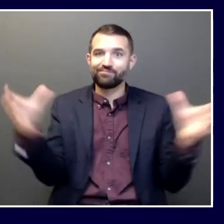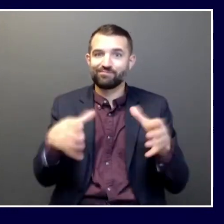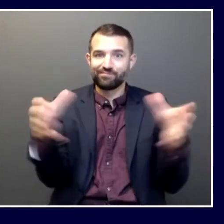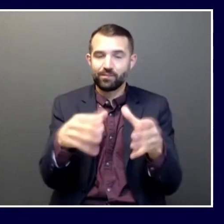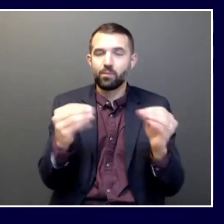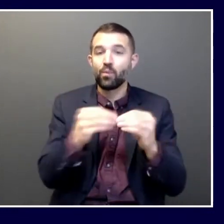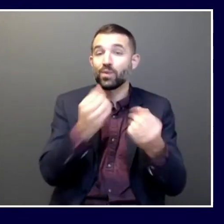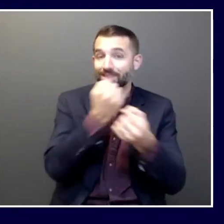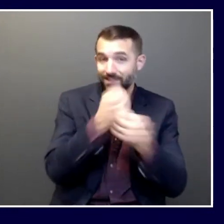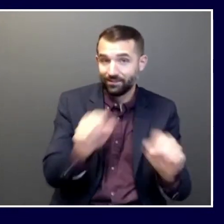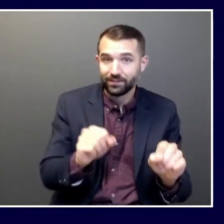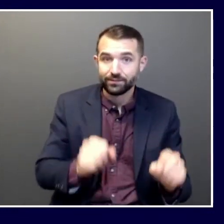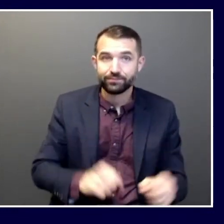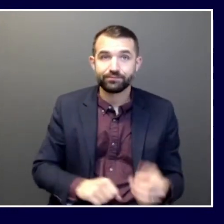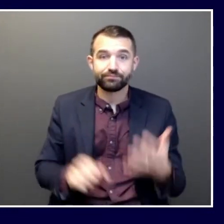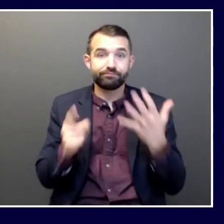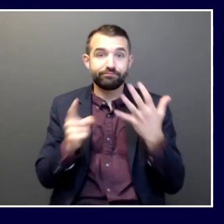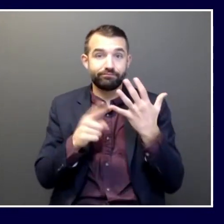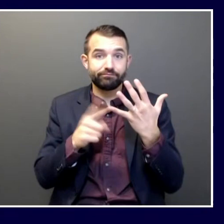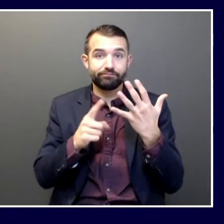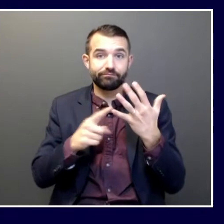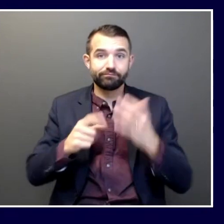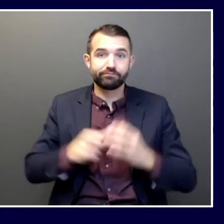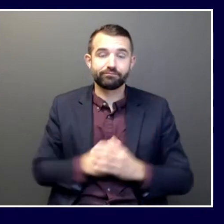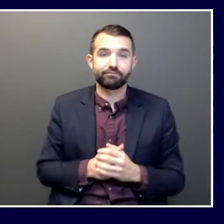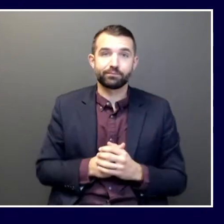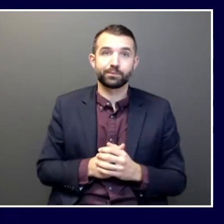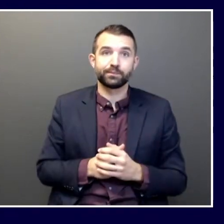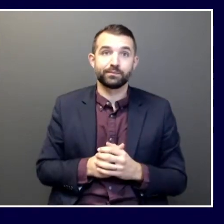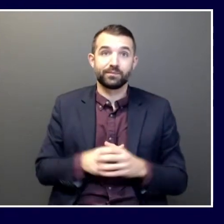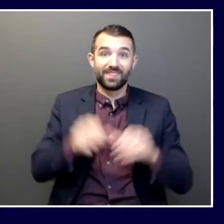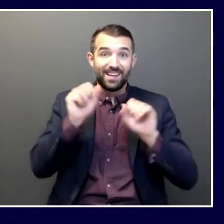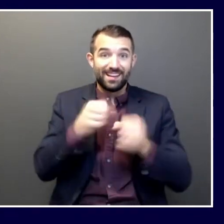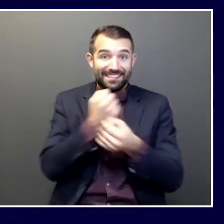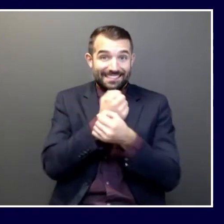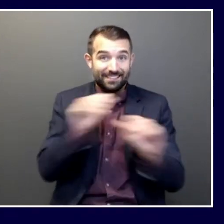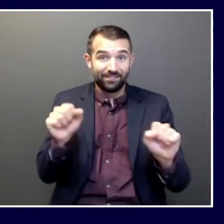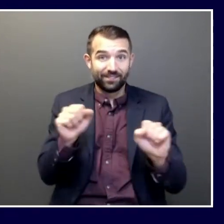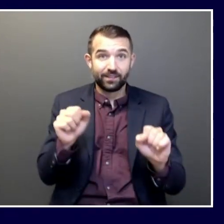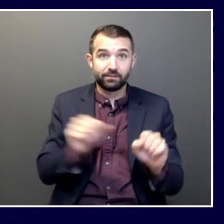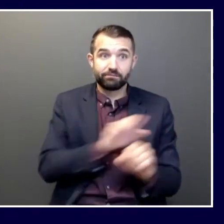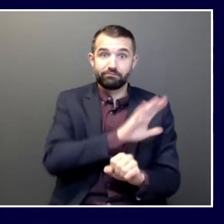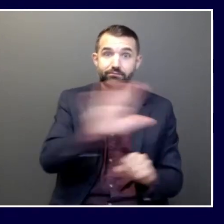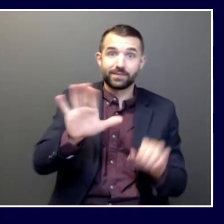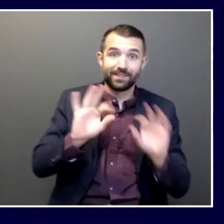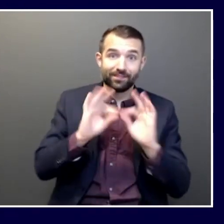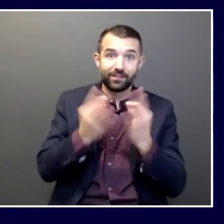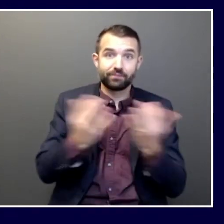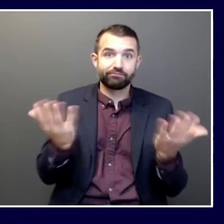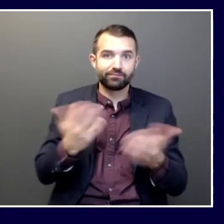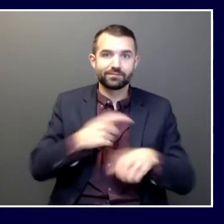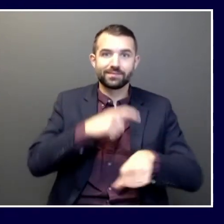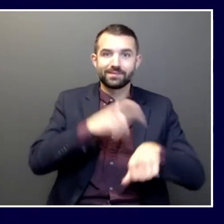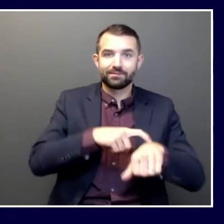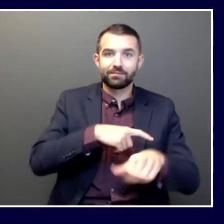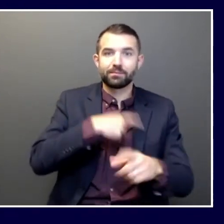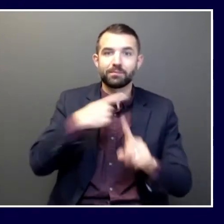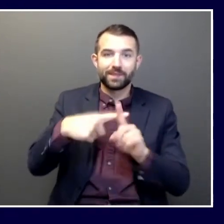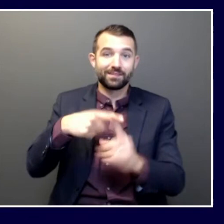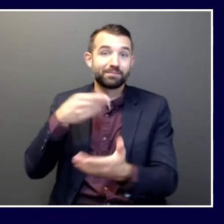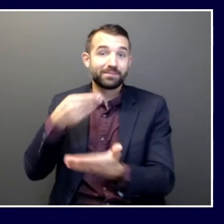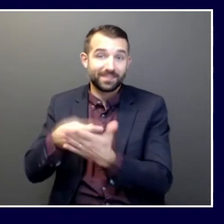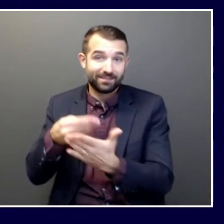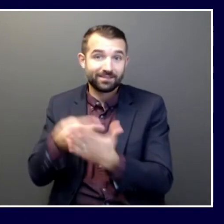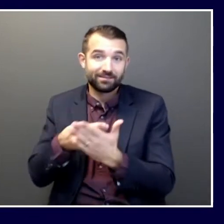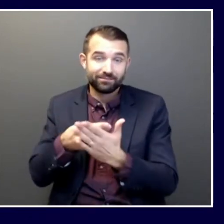can save your family time and maybe even money. COVID vaccines are free for